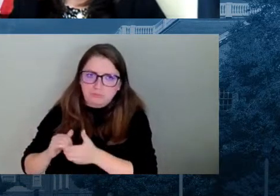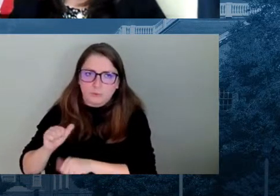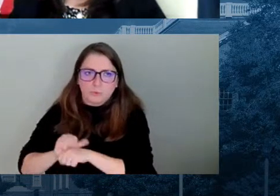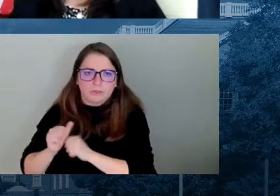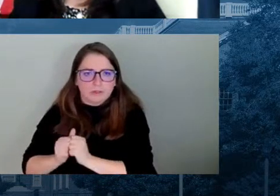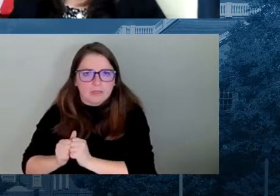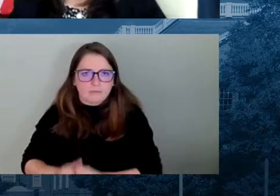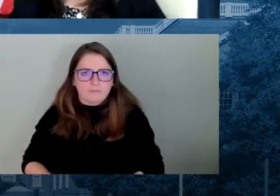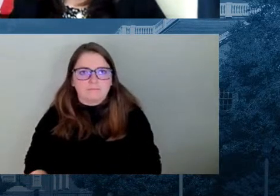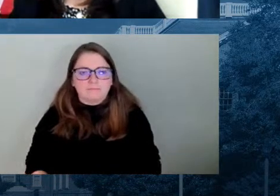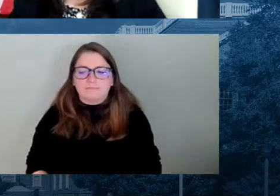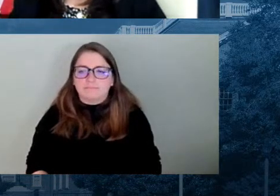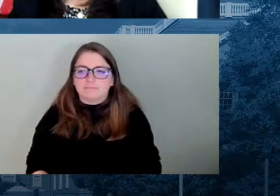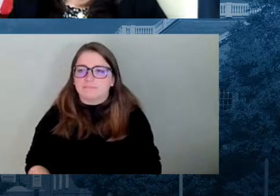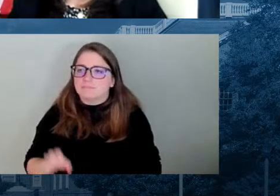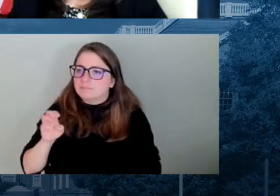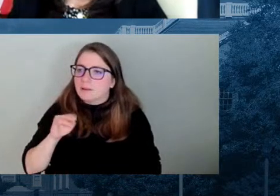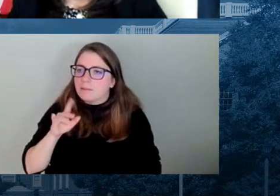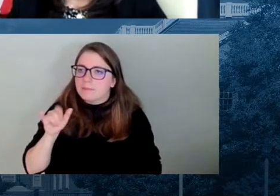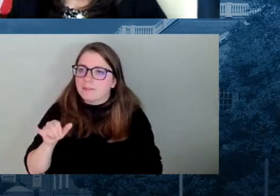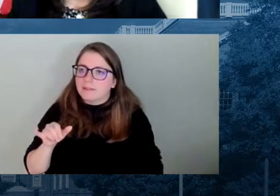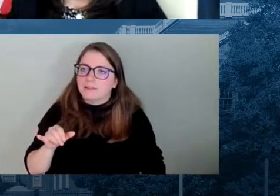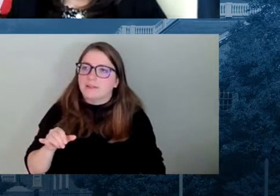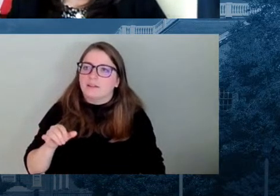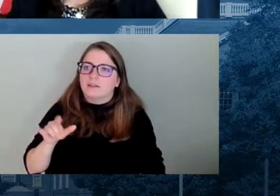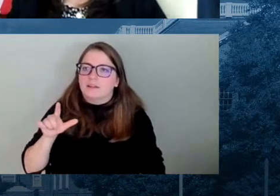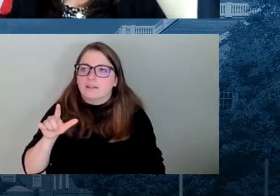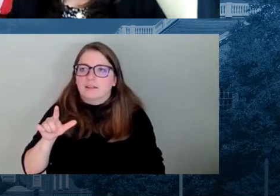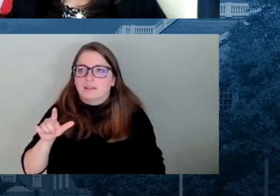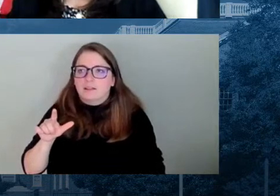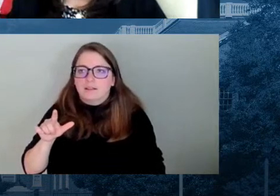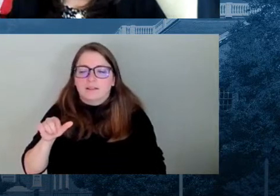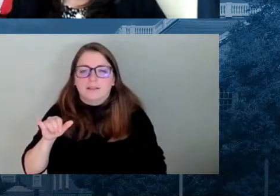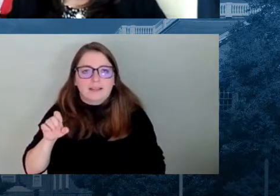Governor, your next question will come from Emily Lytle from the News Journal.